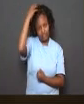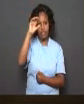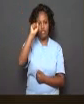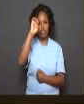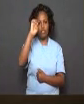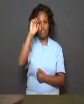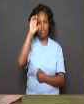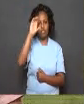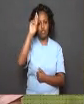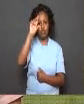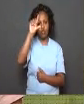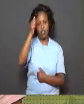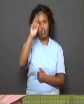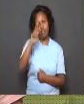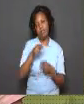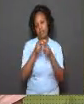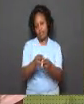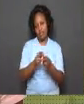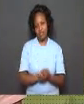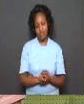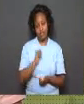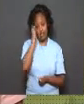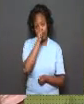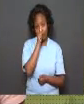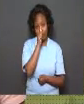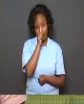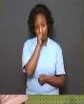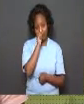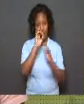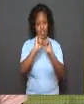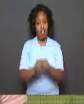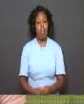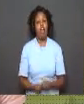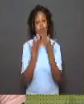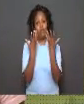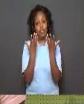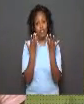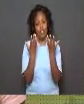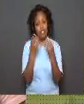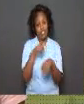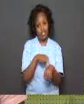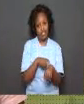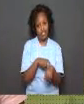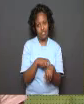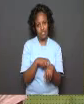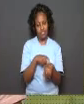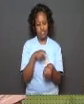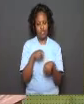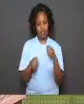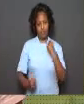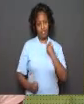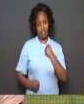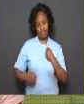secular. When the Ethiopian Revolution took place and the